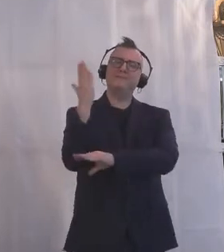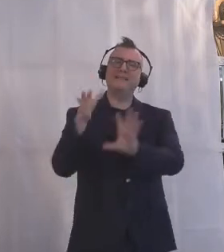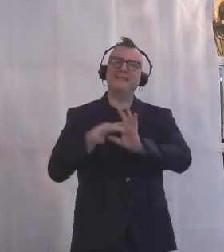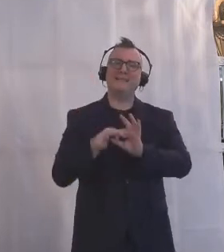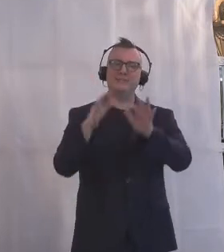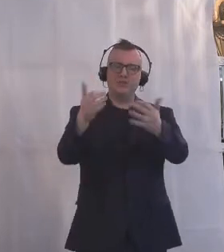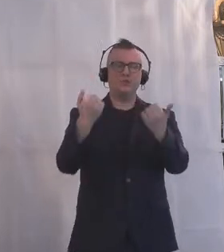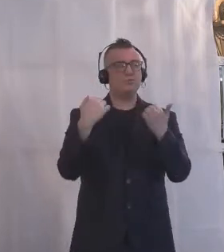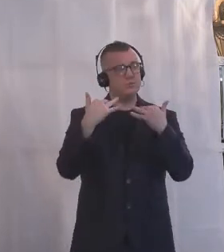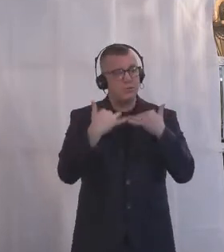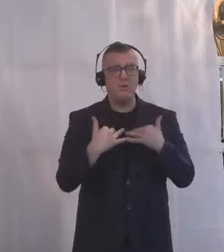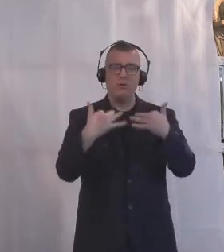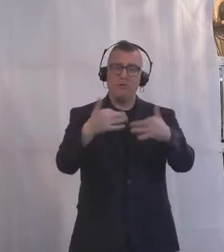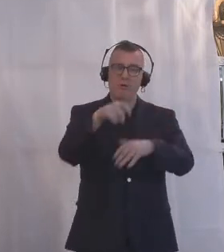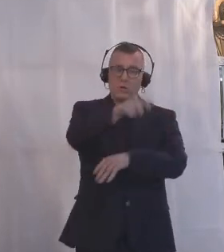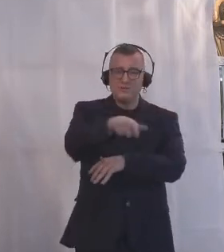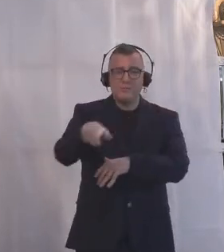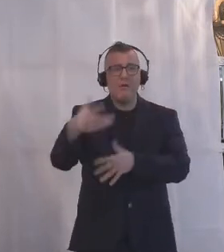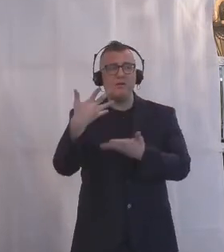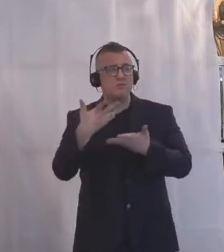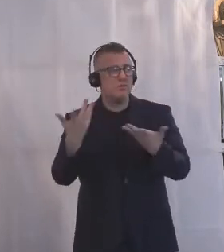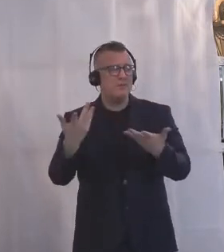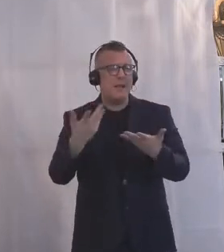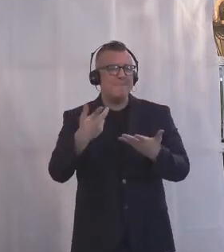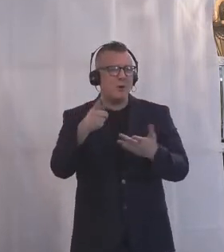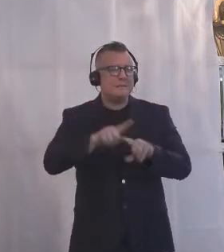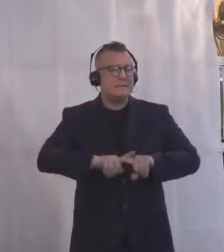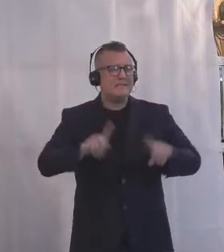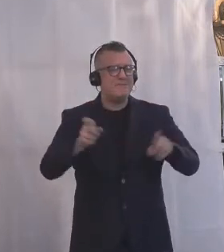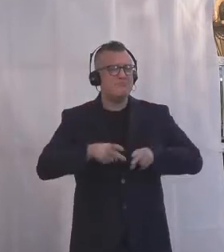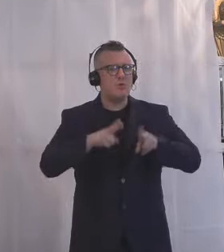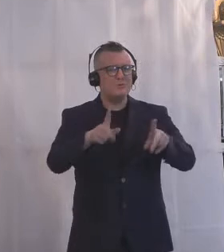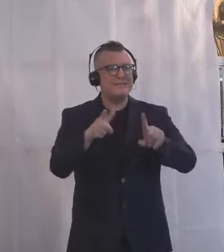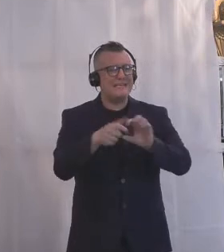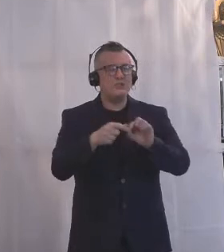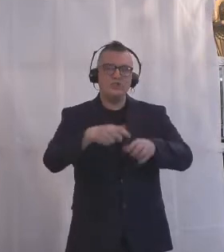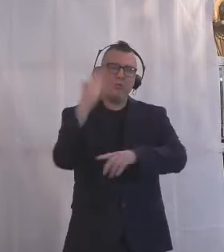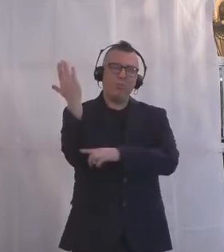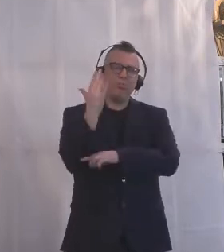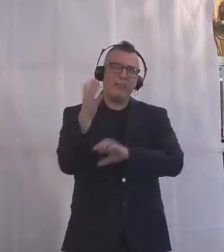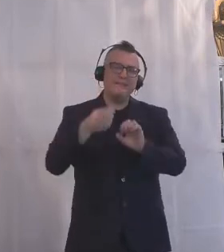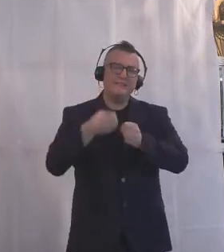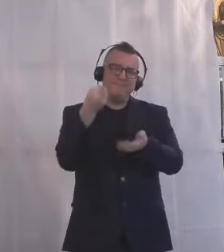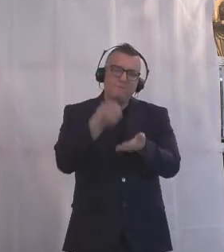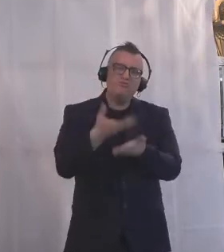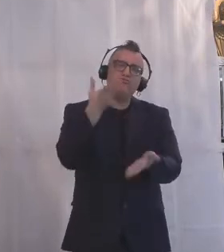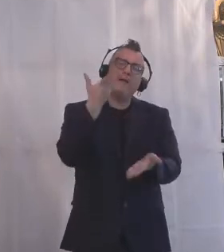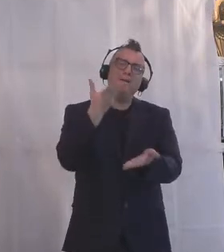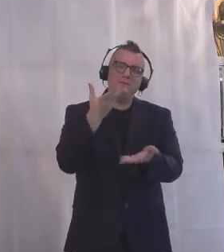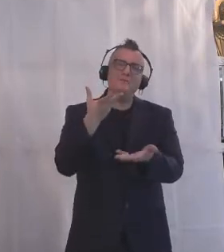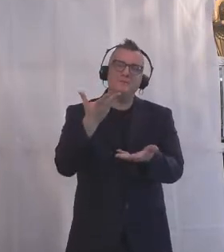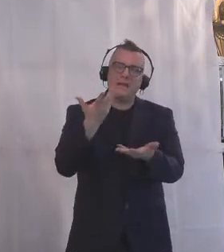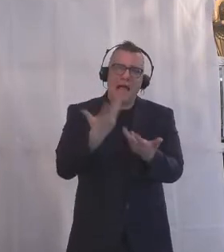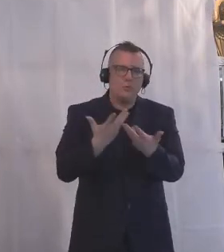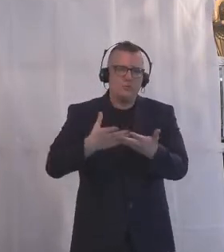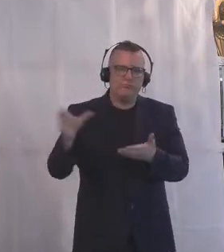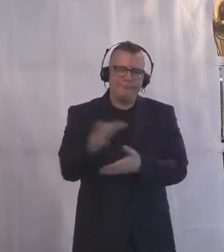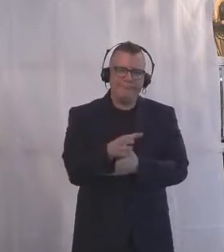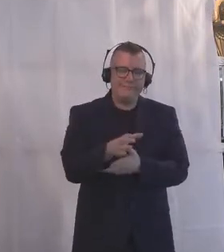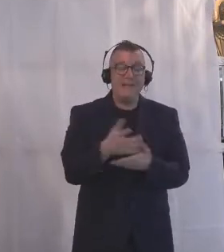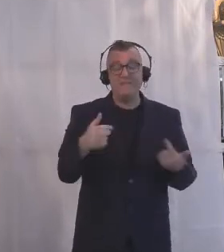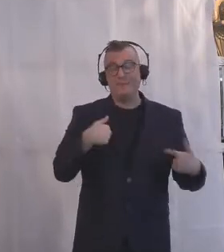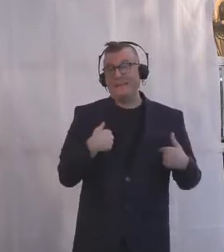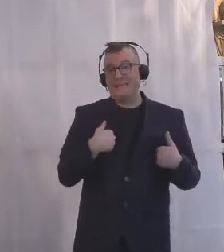pitching for fundraising is another element. Can you just give us a snapshot of your fundraising journey? Not easy,